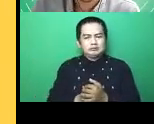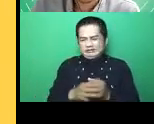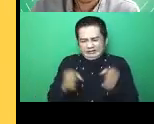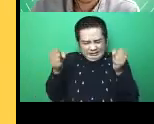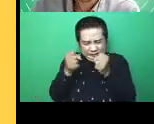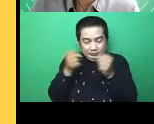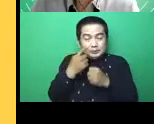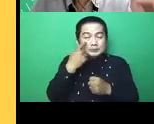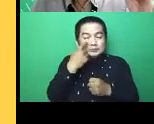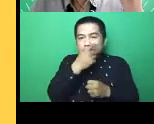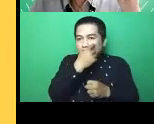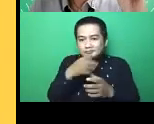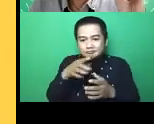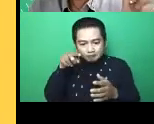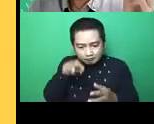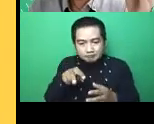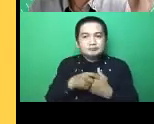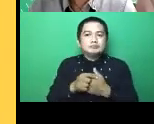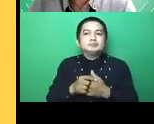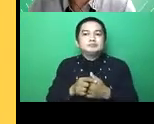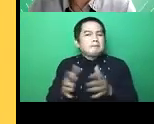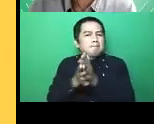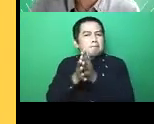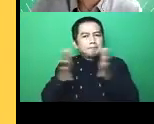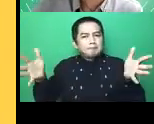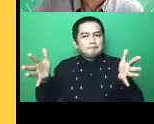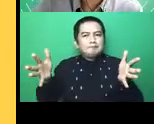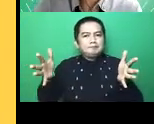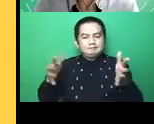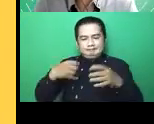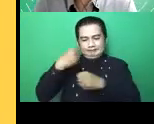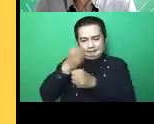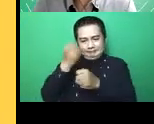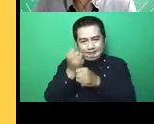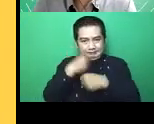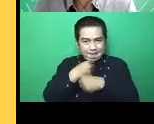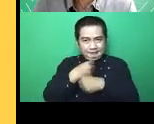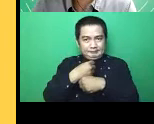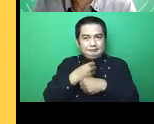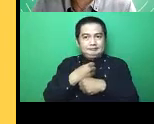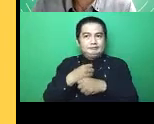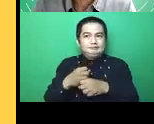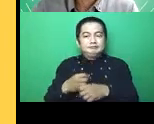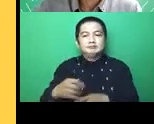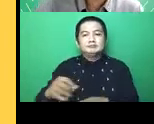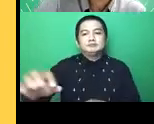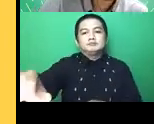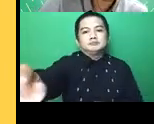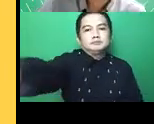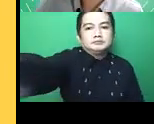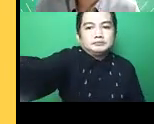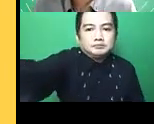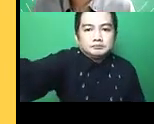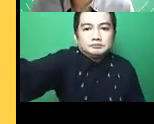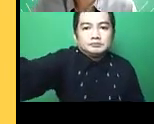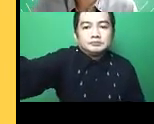hair. There are very, very intricate things that you can make with SLA. Okay, so usually meant for jewelry